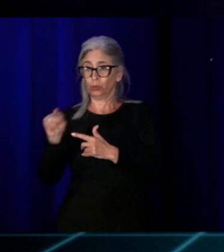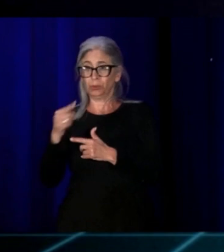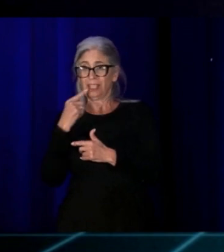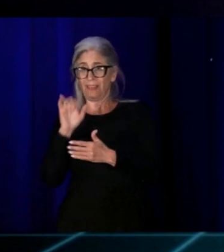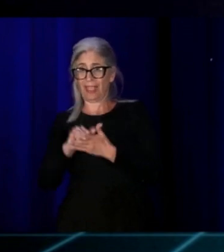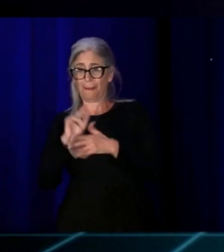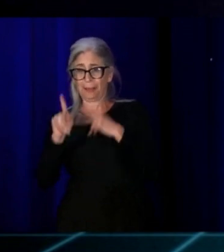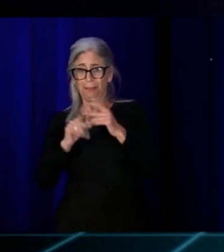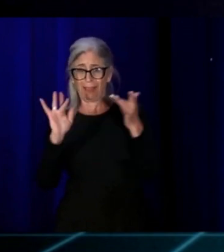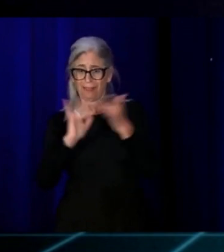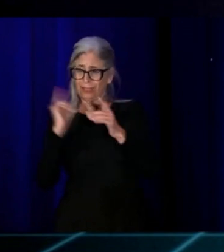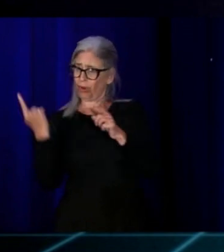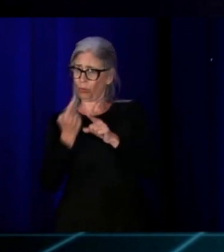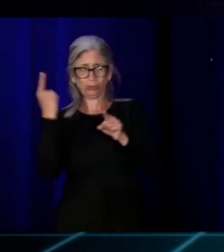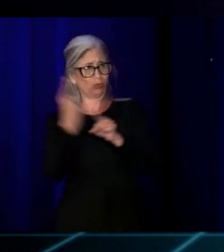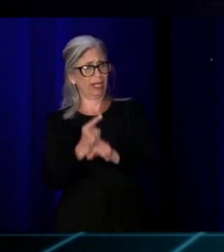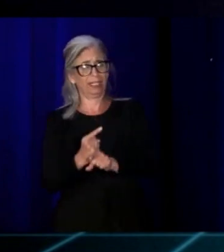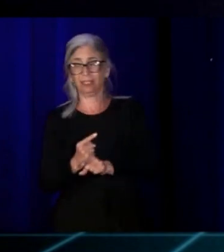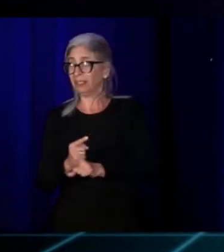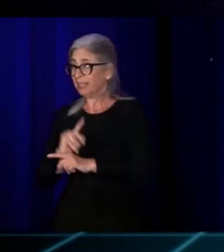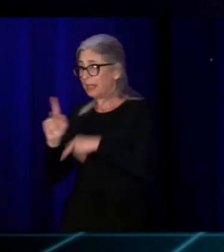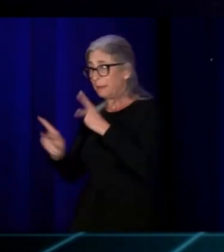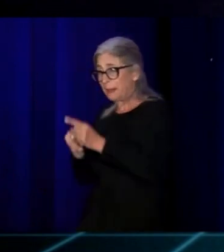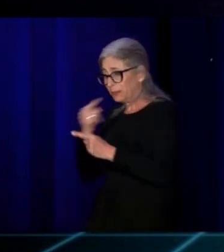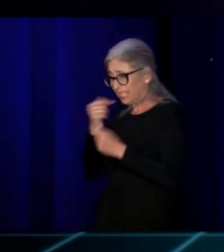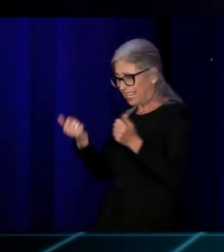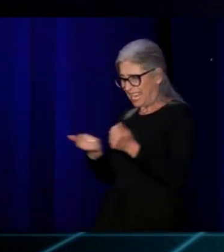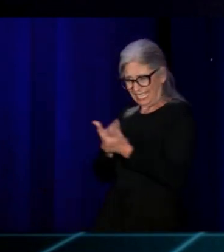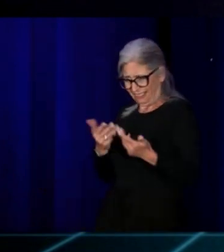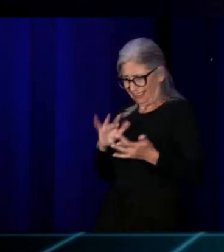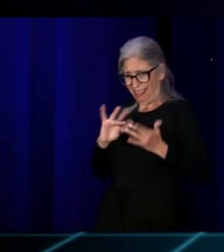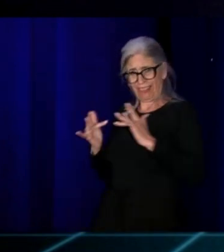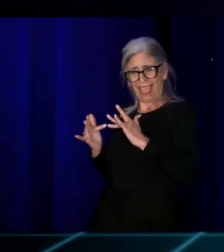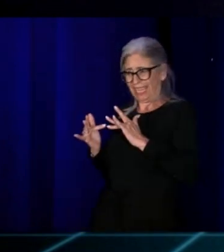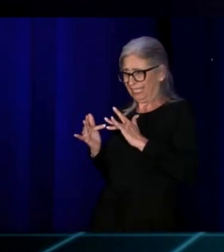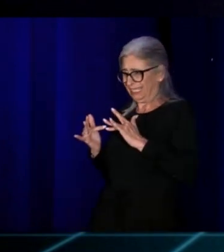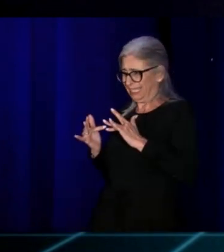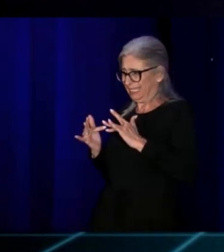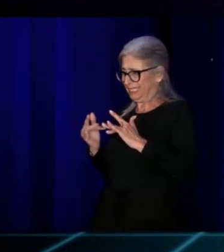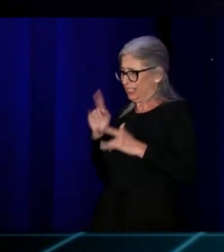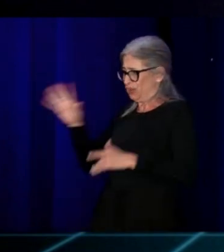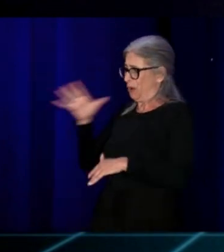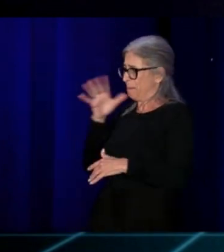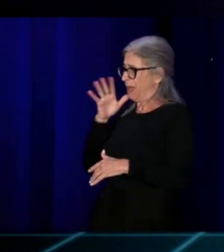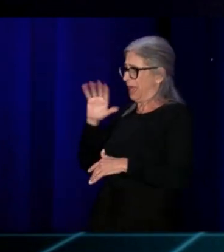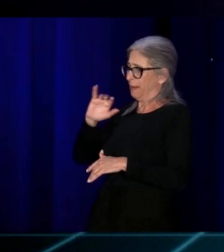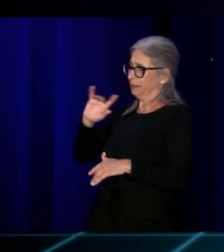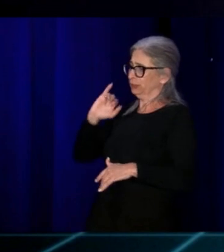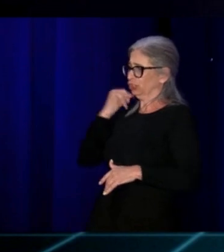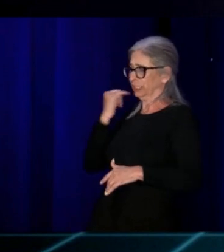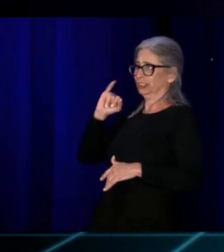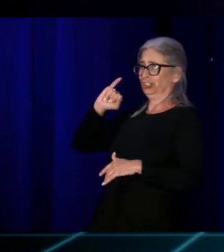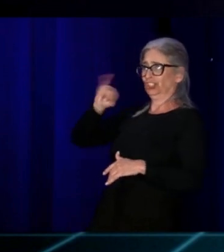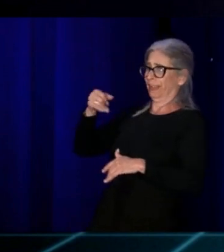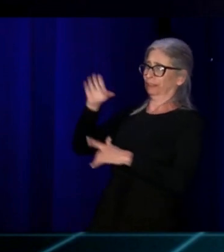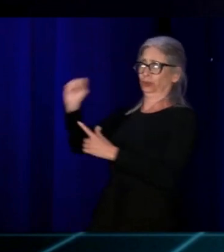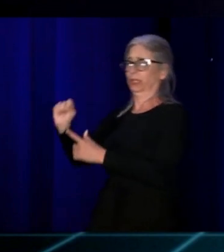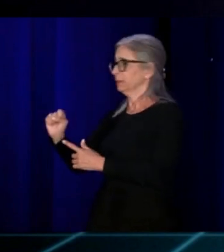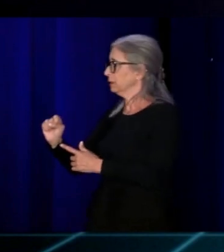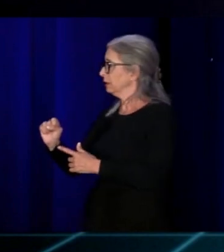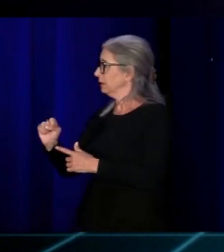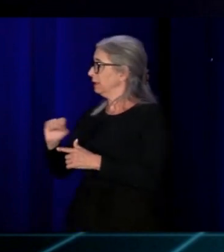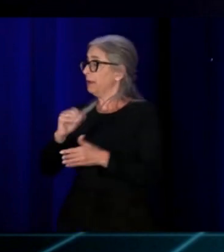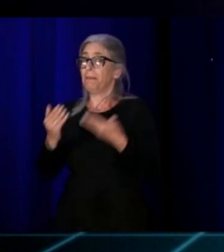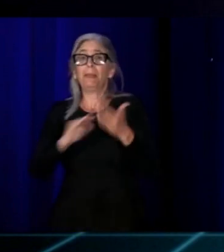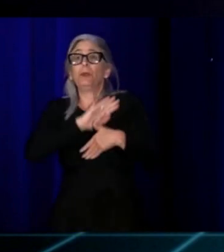are always right. But people literally say anything online. Like Sarah Josner says that your mom is JavaScript. You know, maybe my mom is JavaScript. Maybe we're